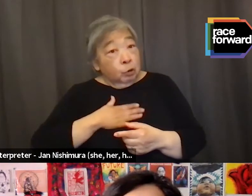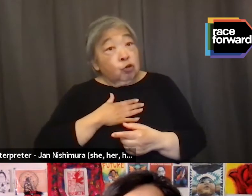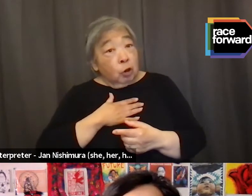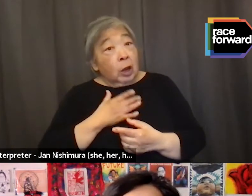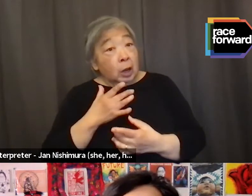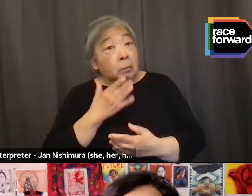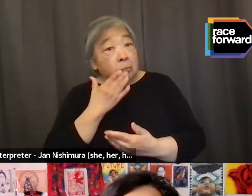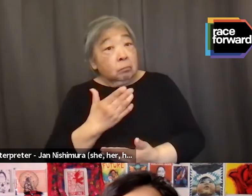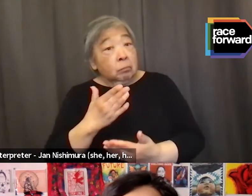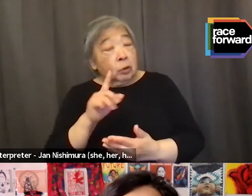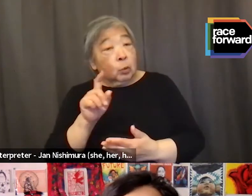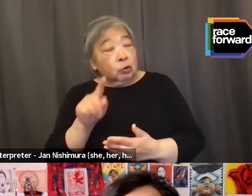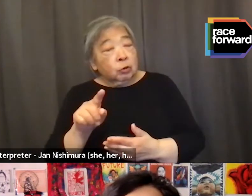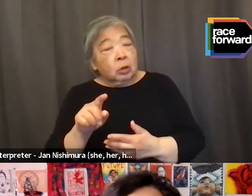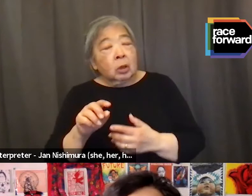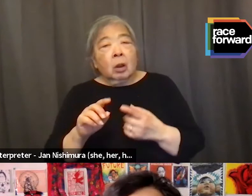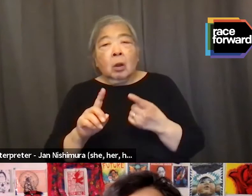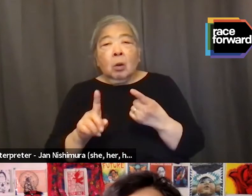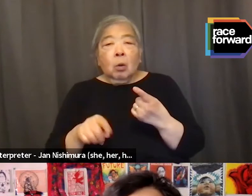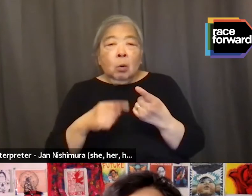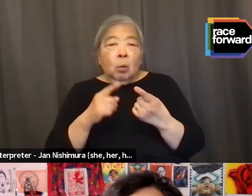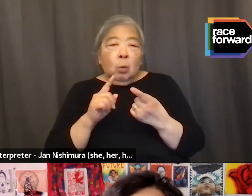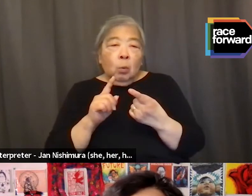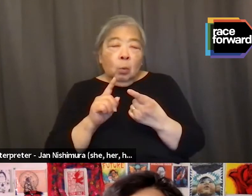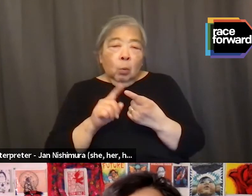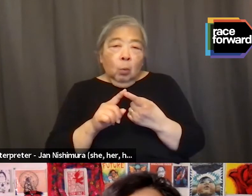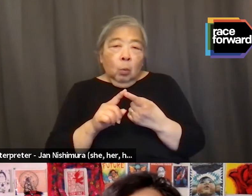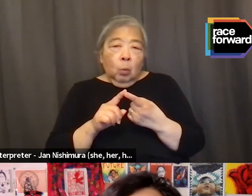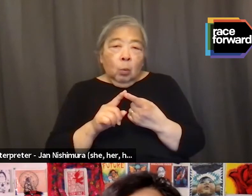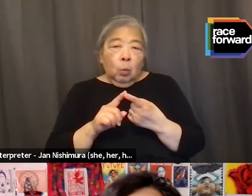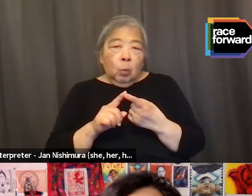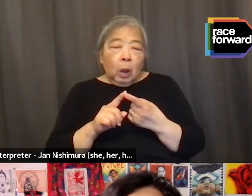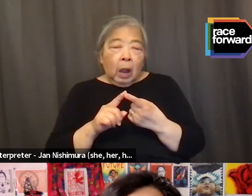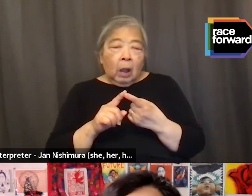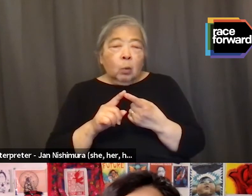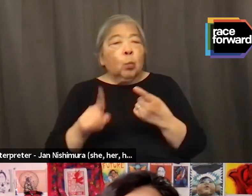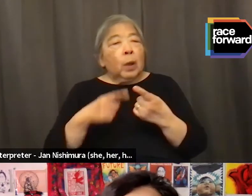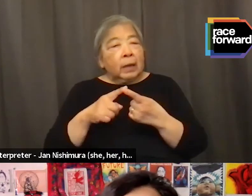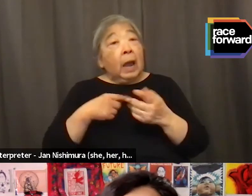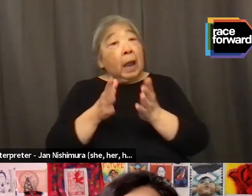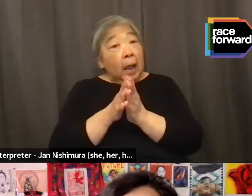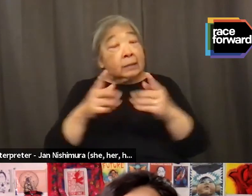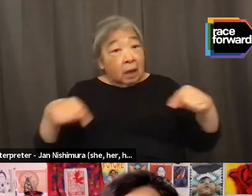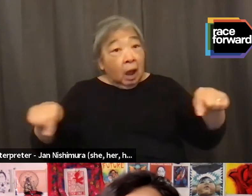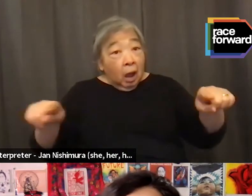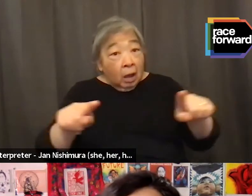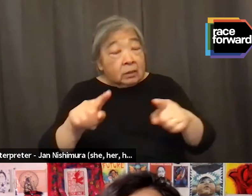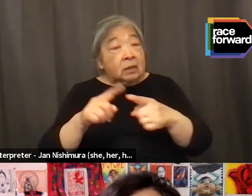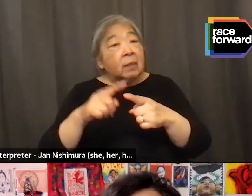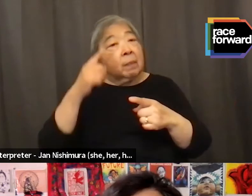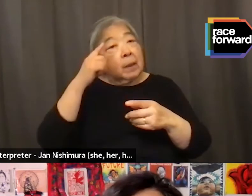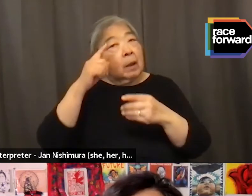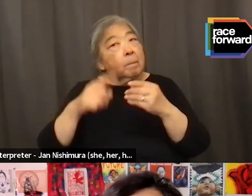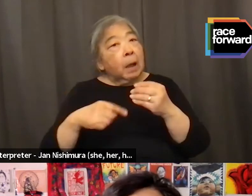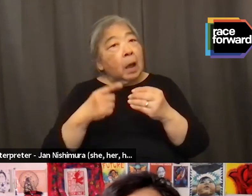I was talking about when I am imploring us to think beyond and perhaps even